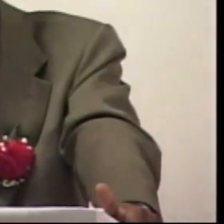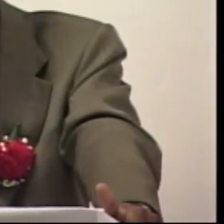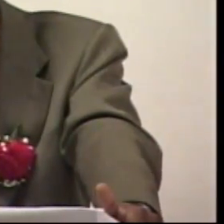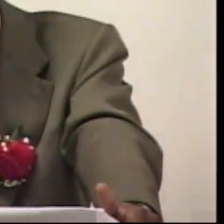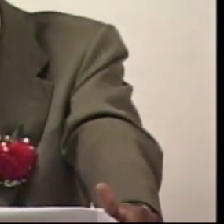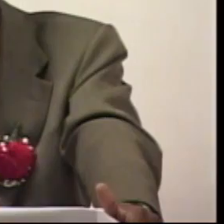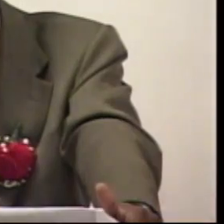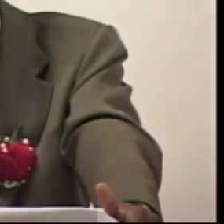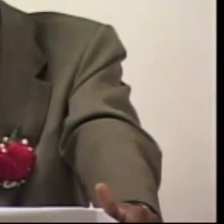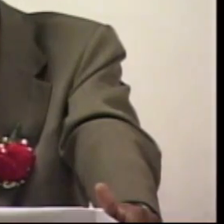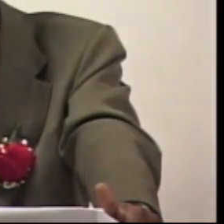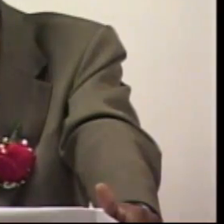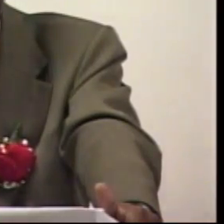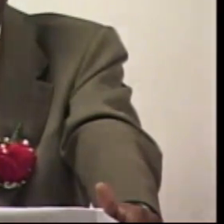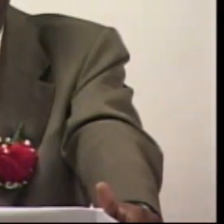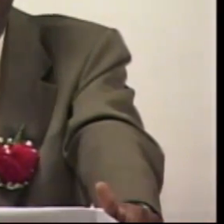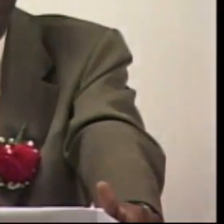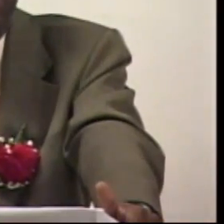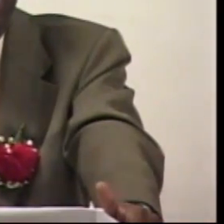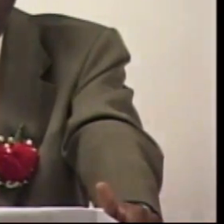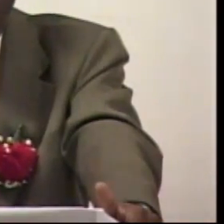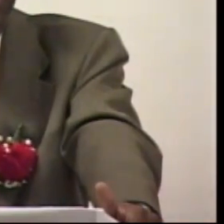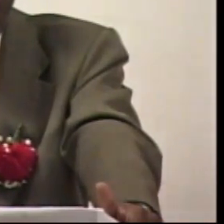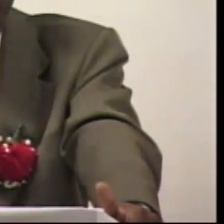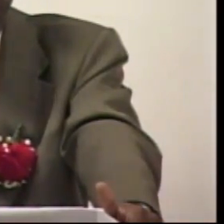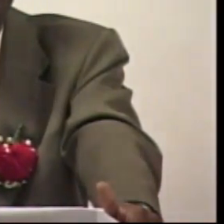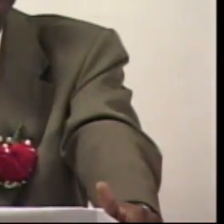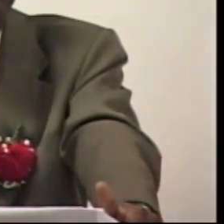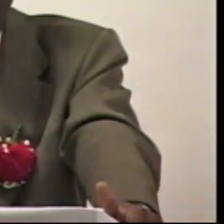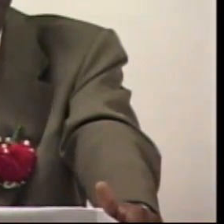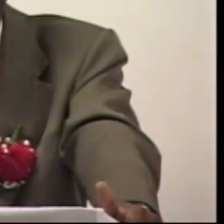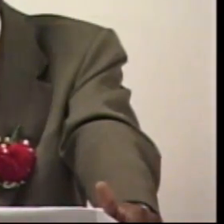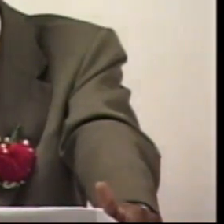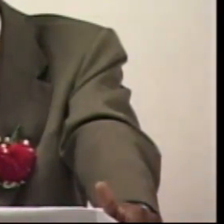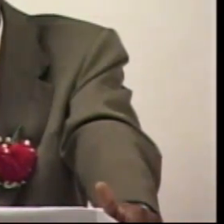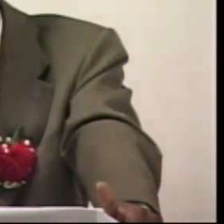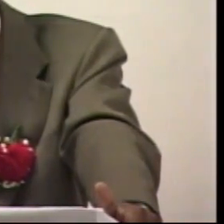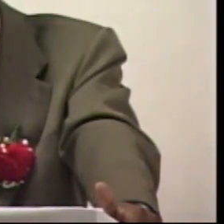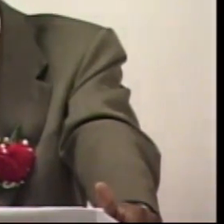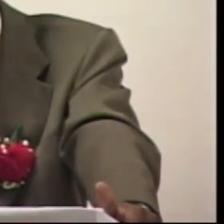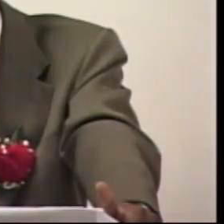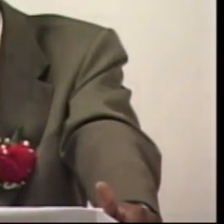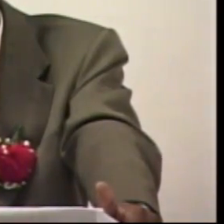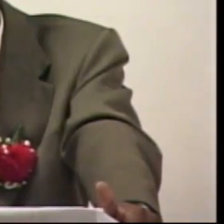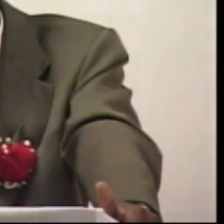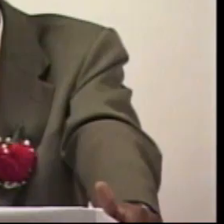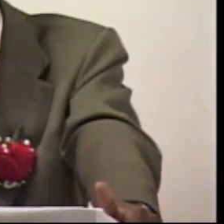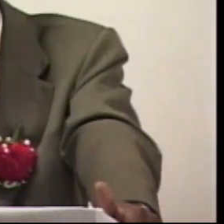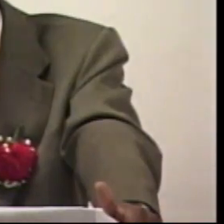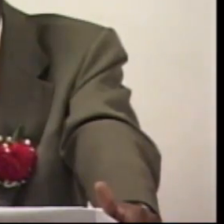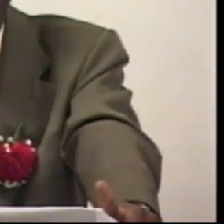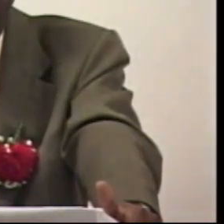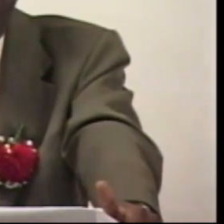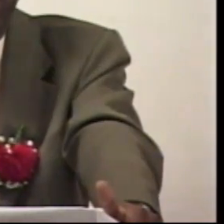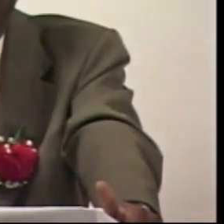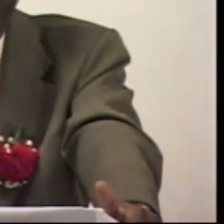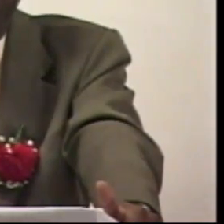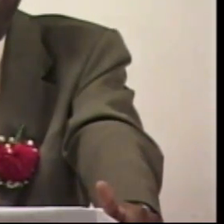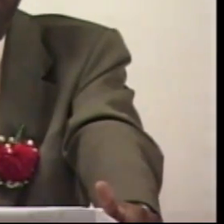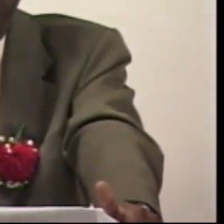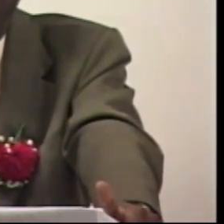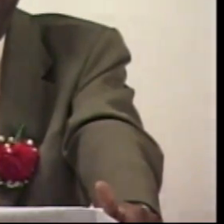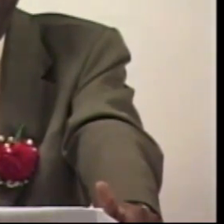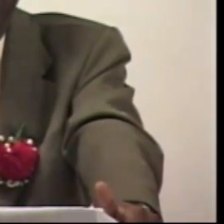circulating, because the Barbadians who are circulating this information don't seem to understand that that is in breach of the law. You can't circulate